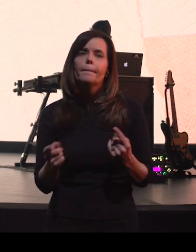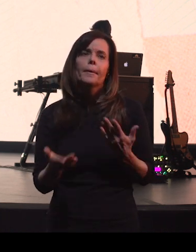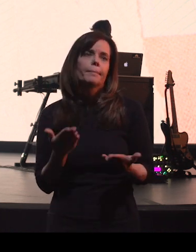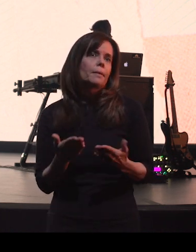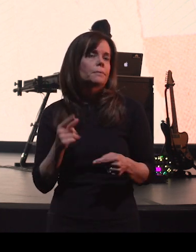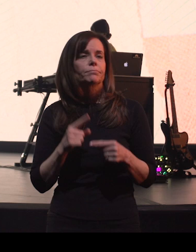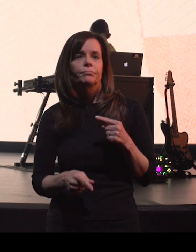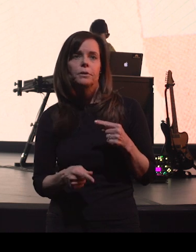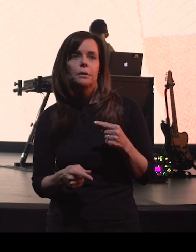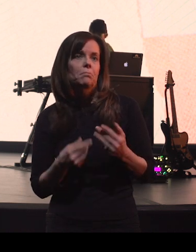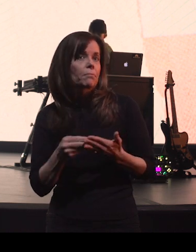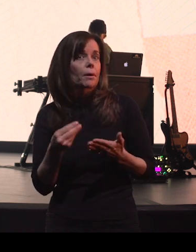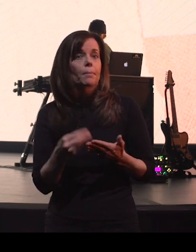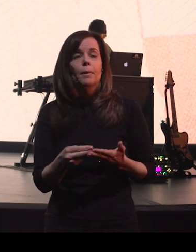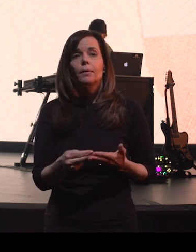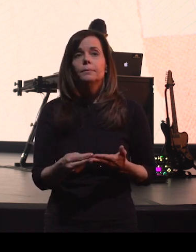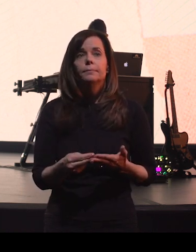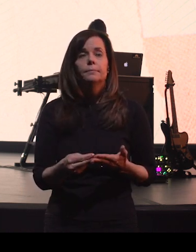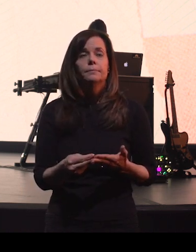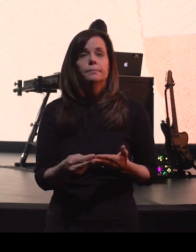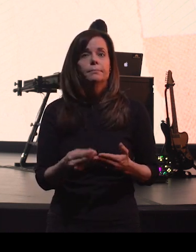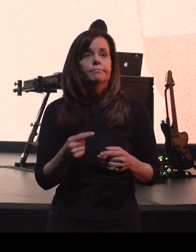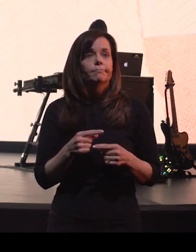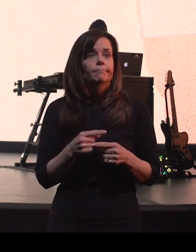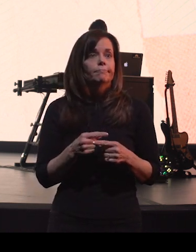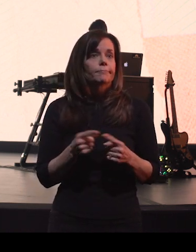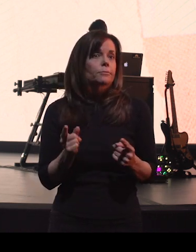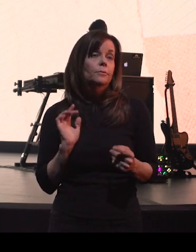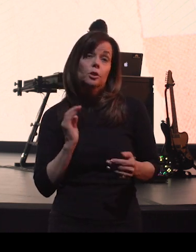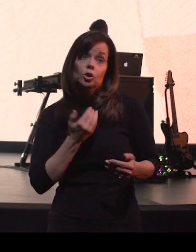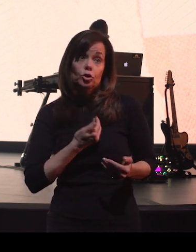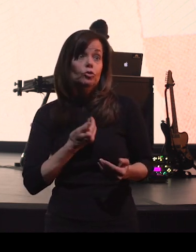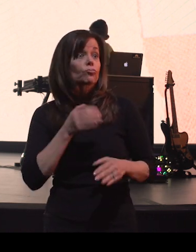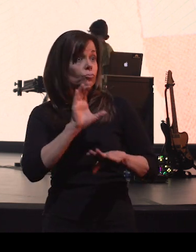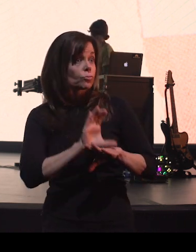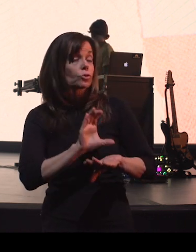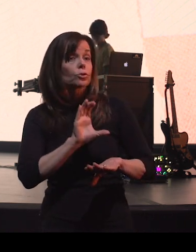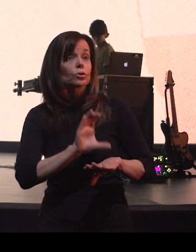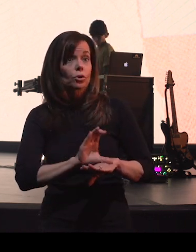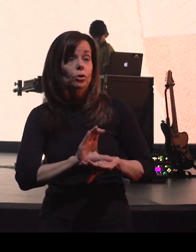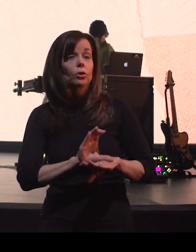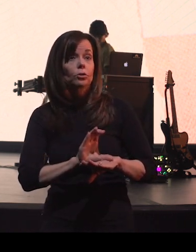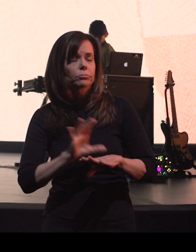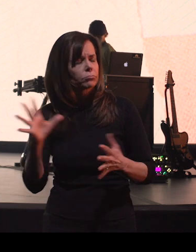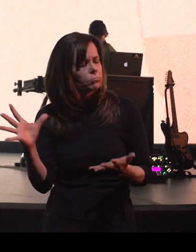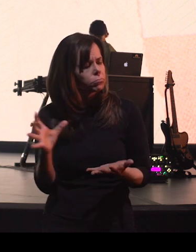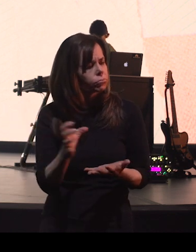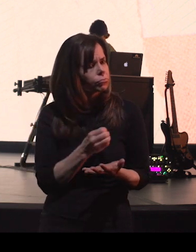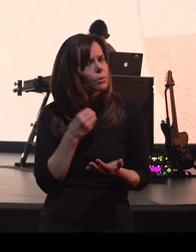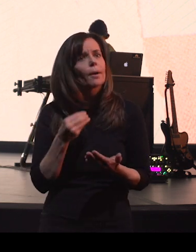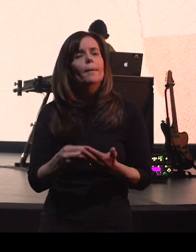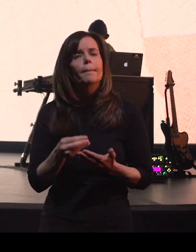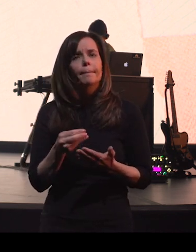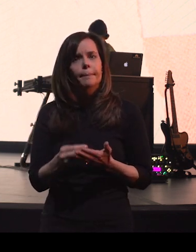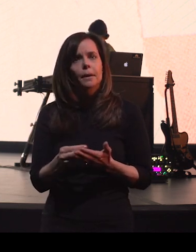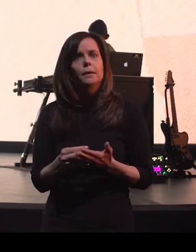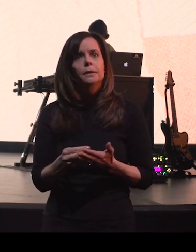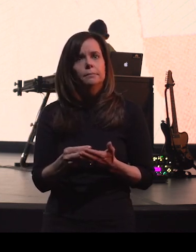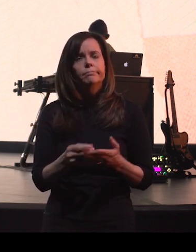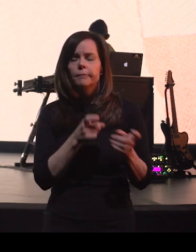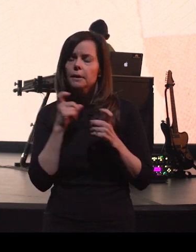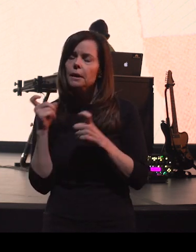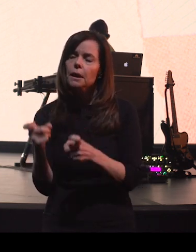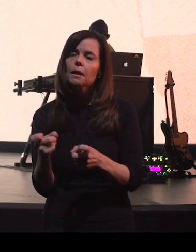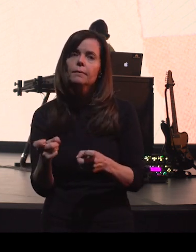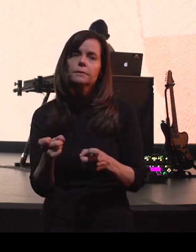So you, as a church, like you always do, you generously gave to this campaign, raising so much money so that thousands and thousands and thousands